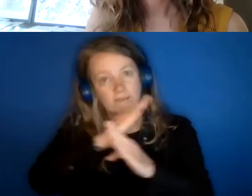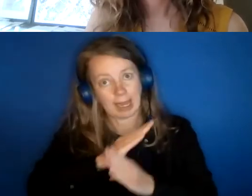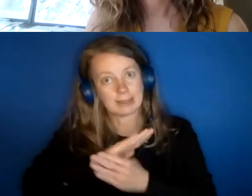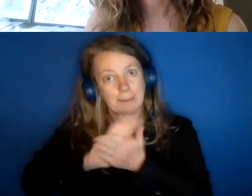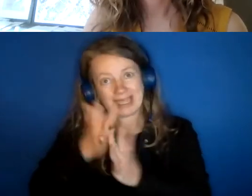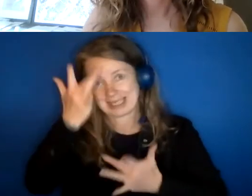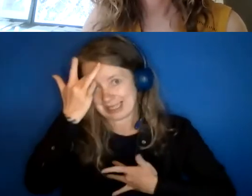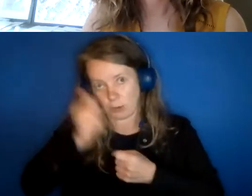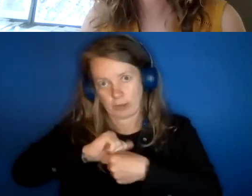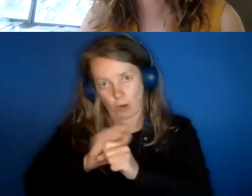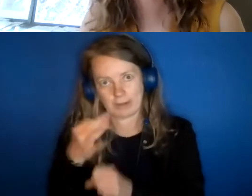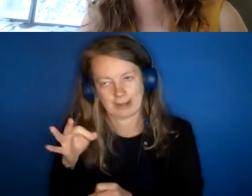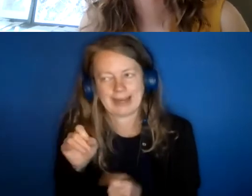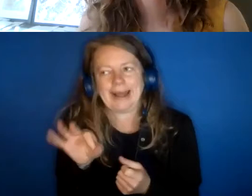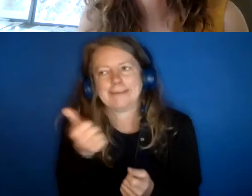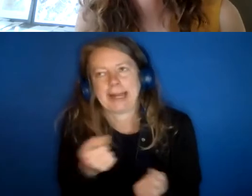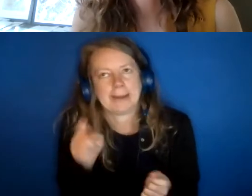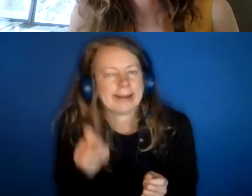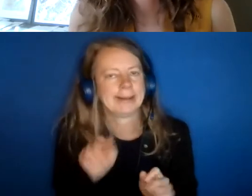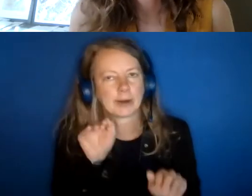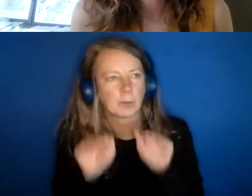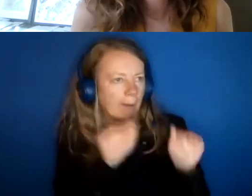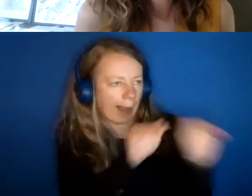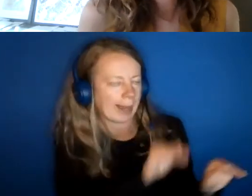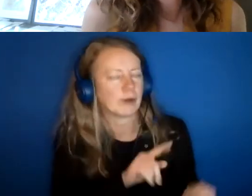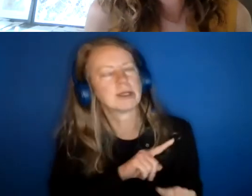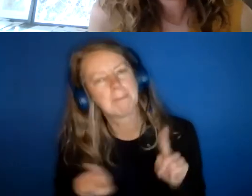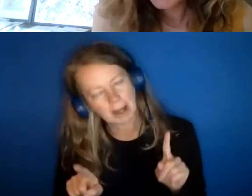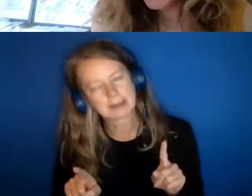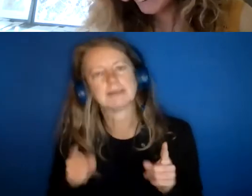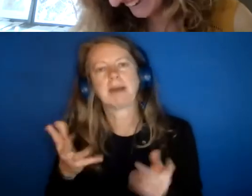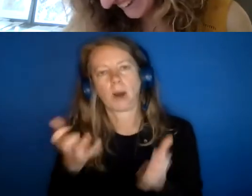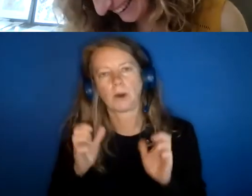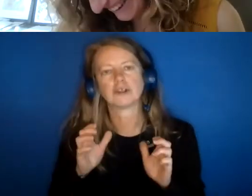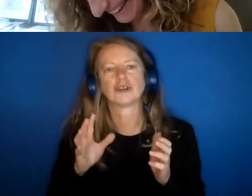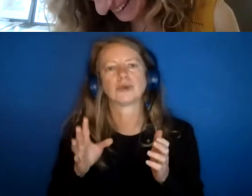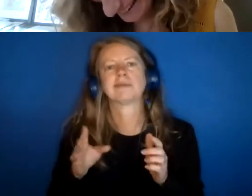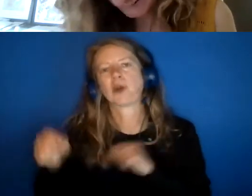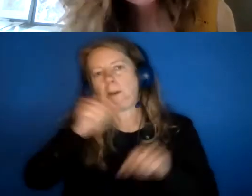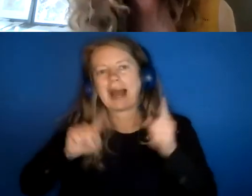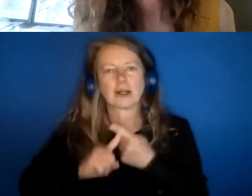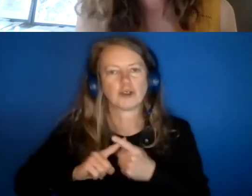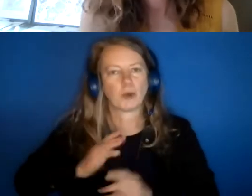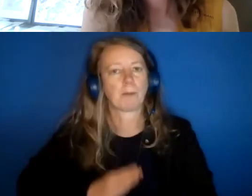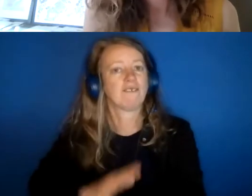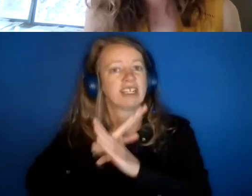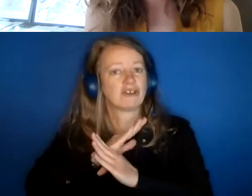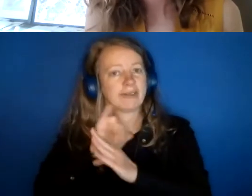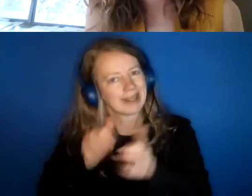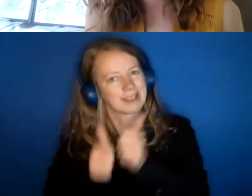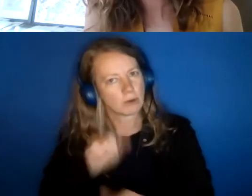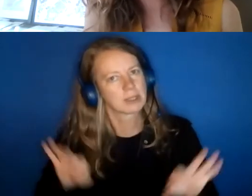anybody needed reminders of this, but let's bring it back to prevention, which is our ultimate, right? That's what we want to do,